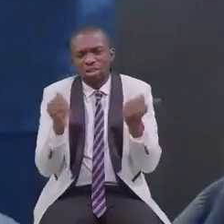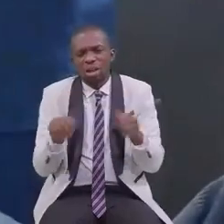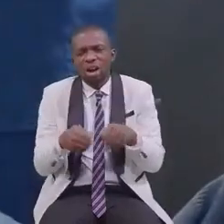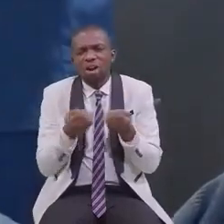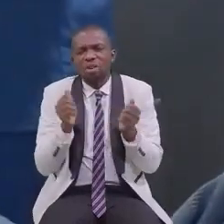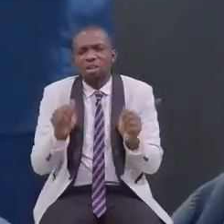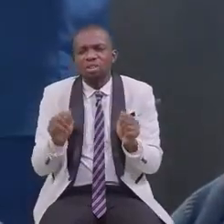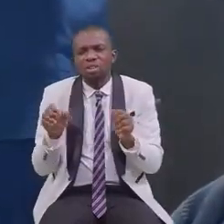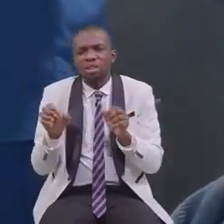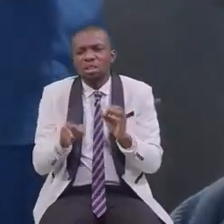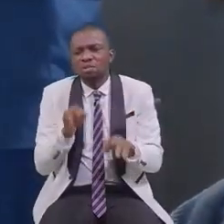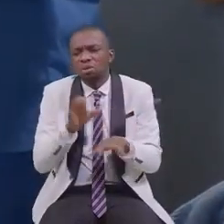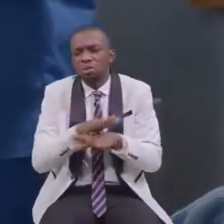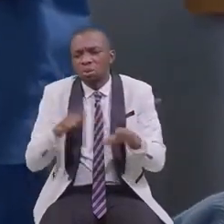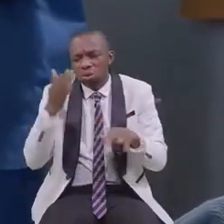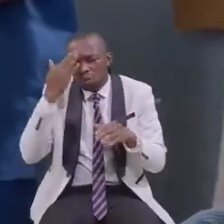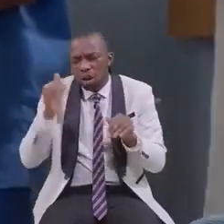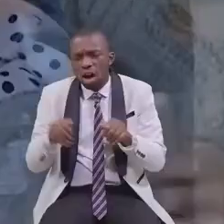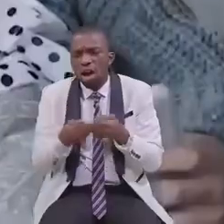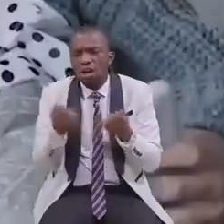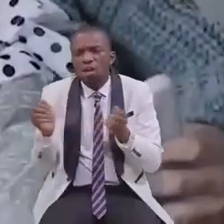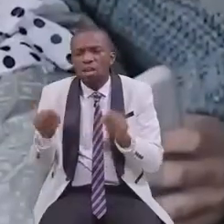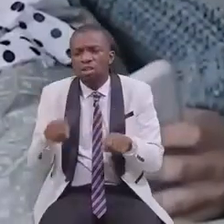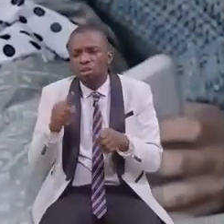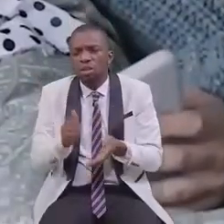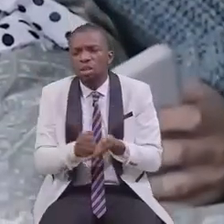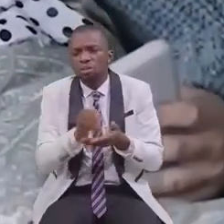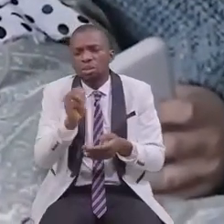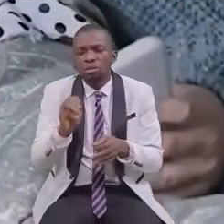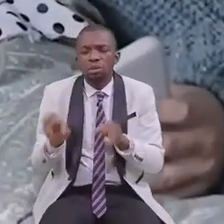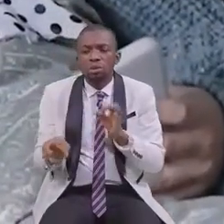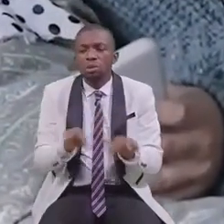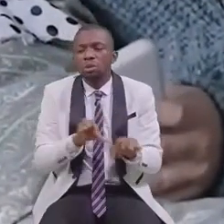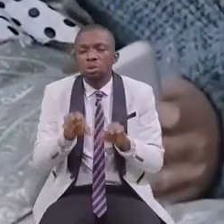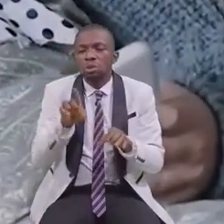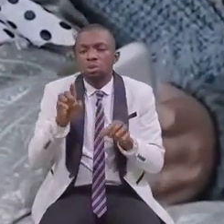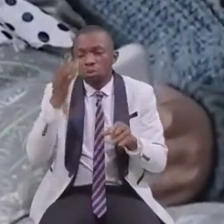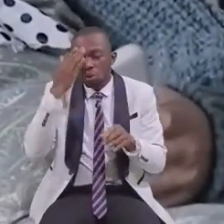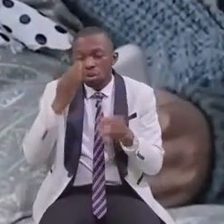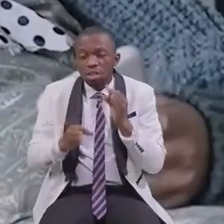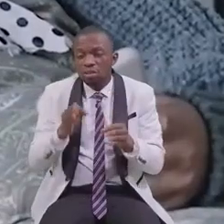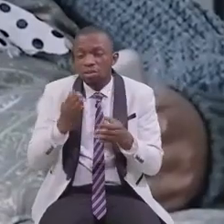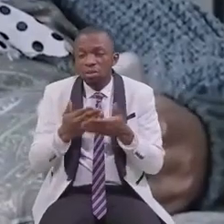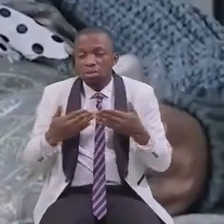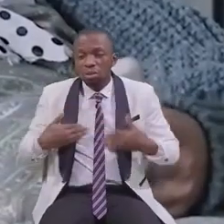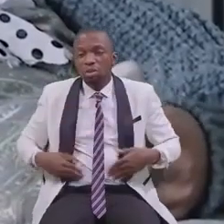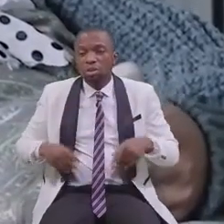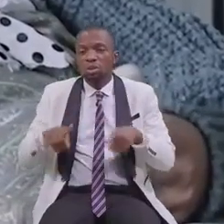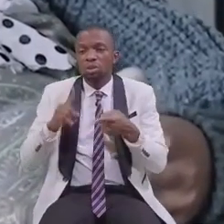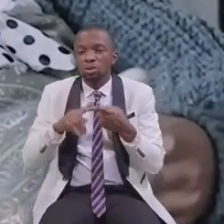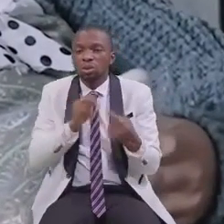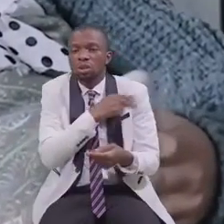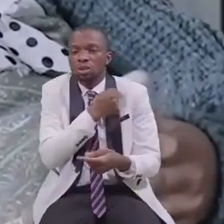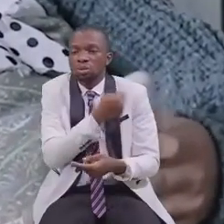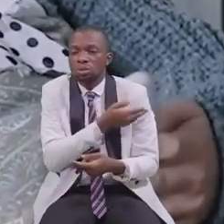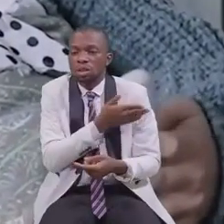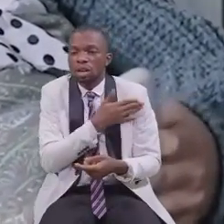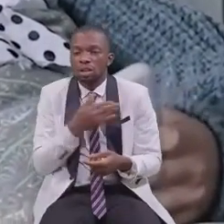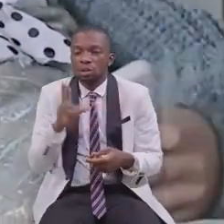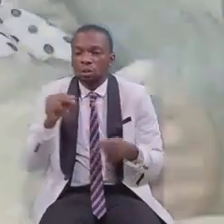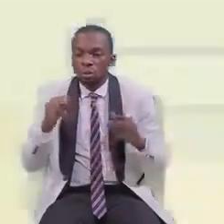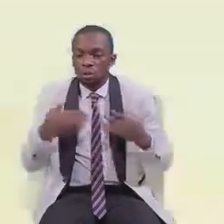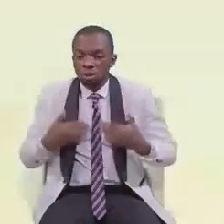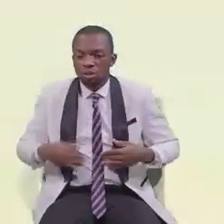you know someone when somebody has gone to the hospital and you say, you know, nobody is visiting him? If you don't know what they are going through, how do you